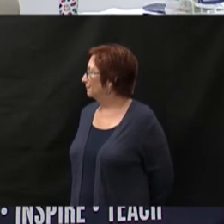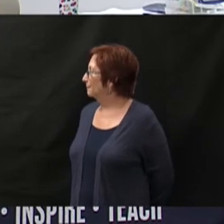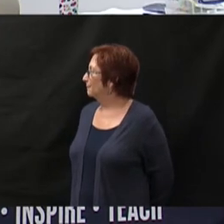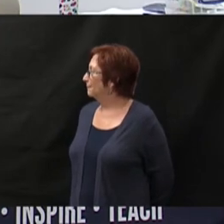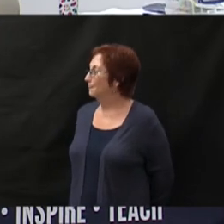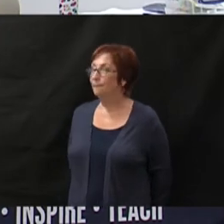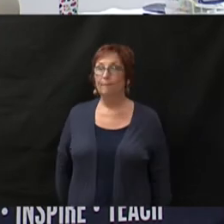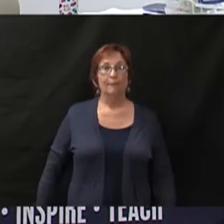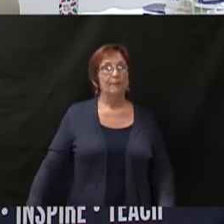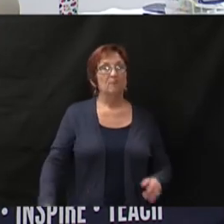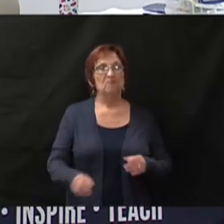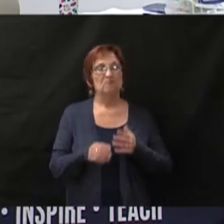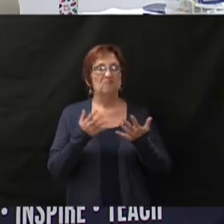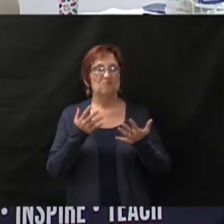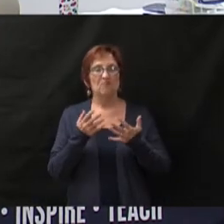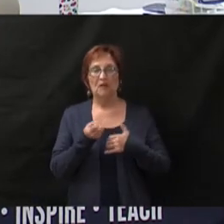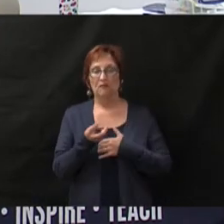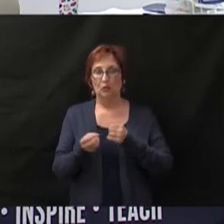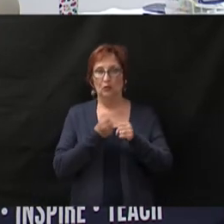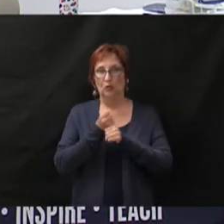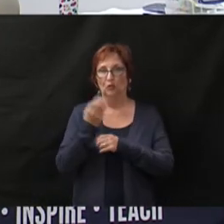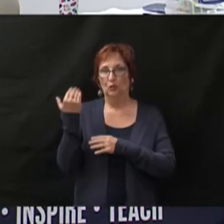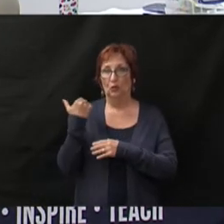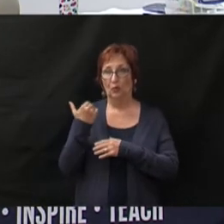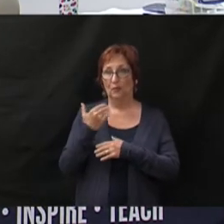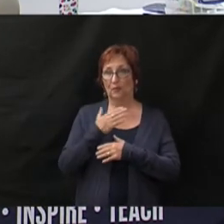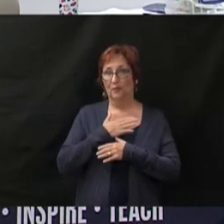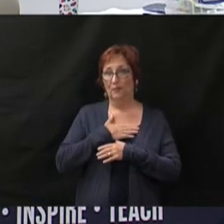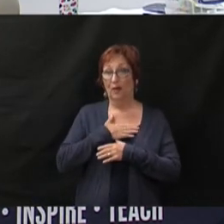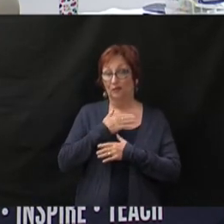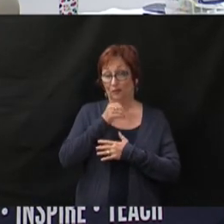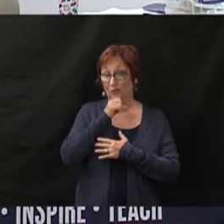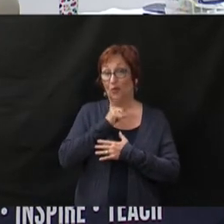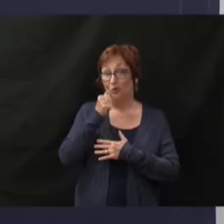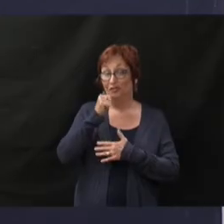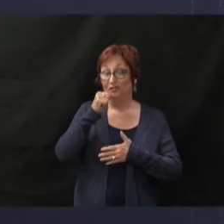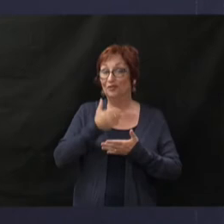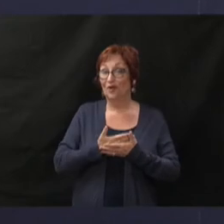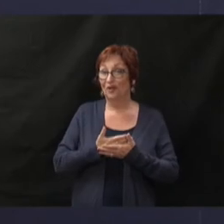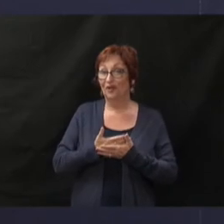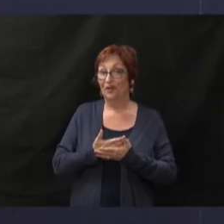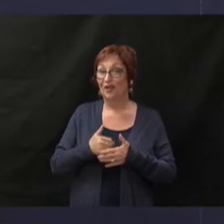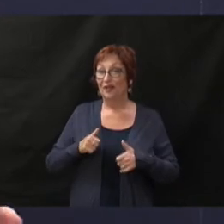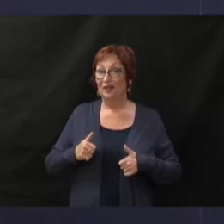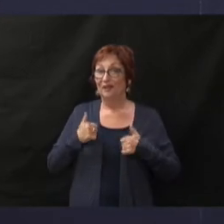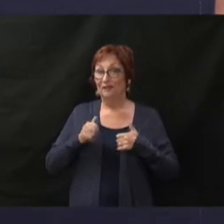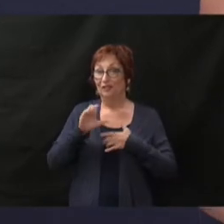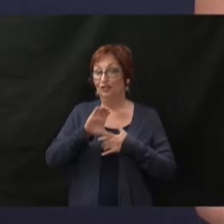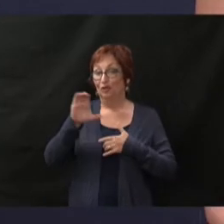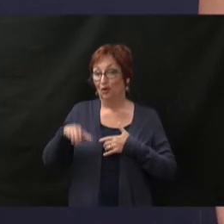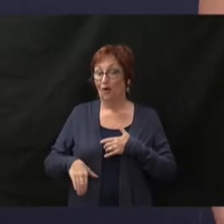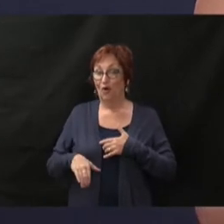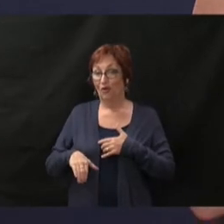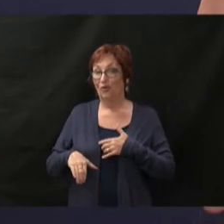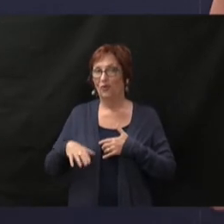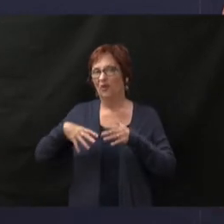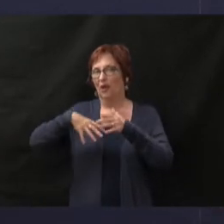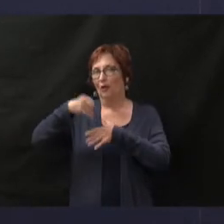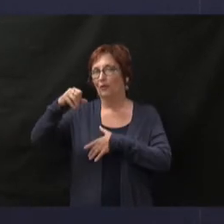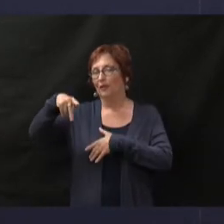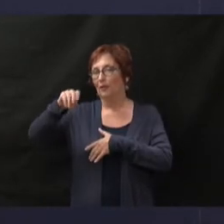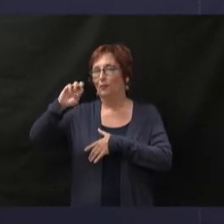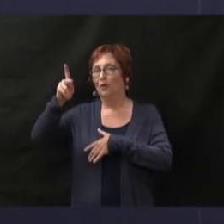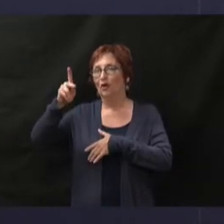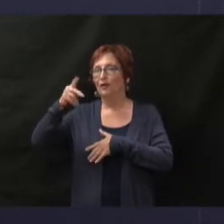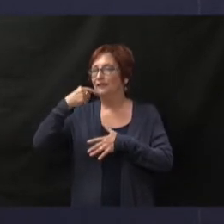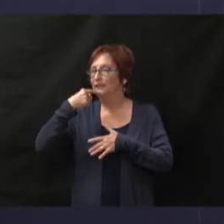A couple years ago, my oldest daughter lives in Chicago in Wicker Park, and we were walking around. She always used to say,